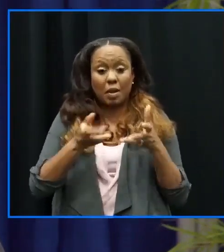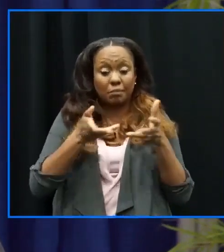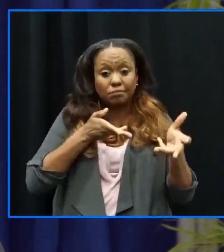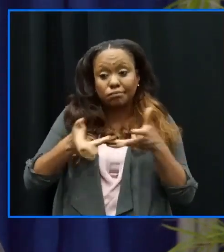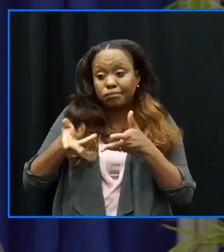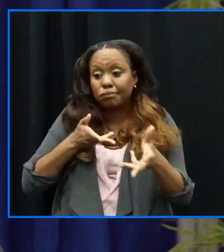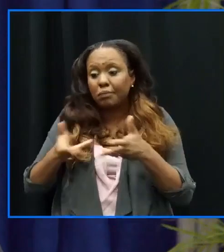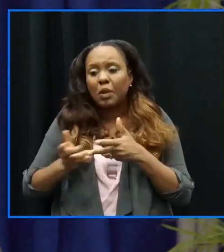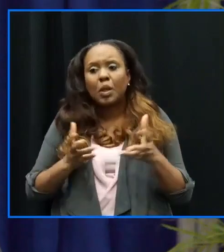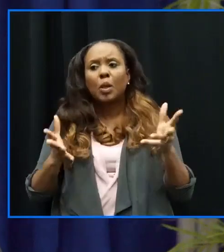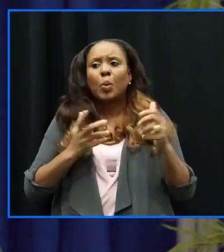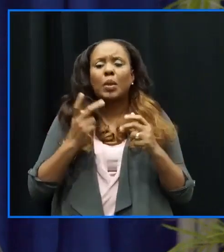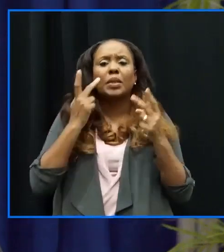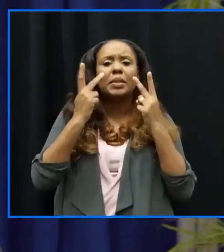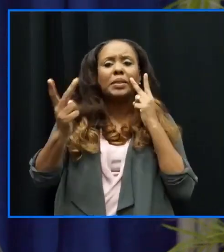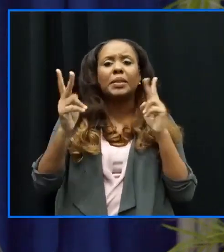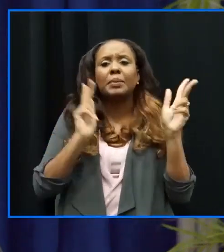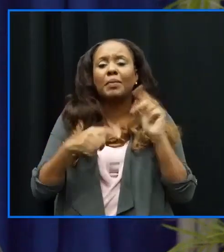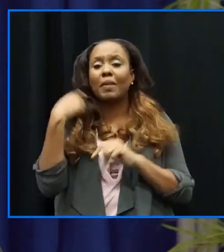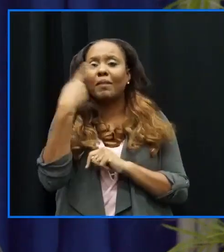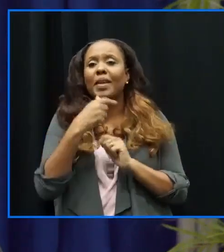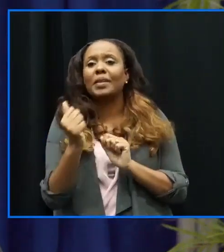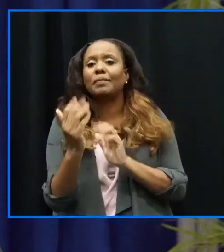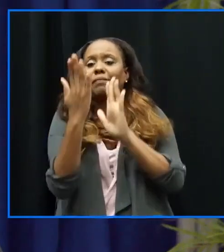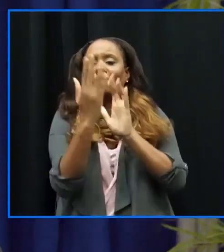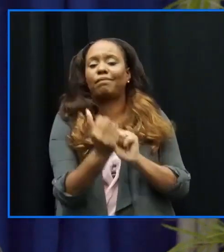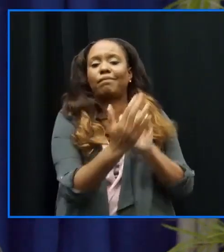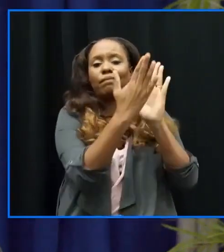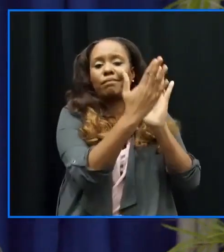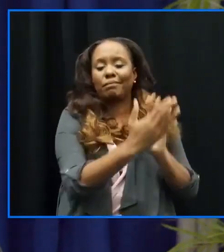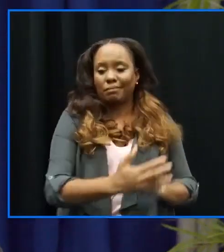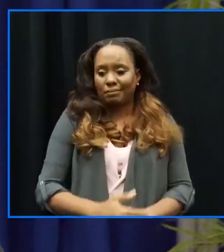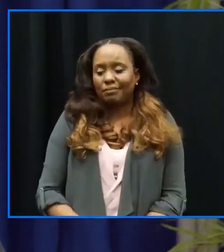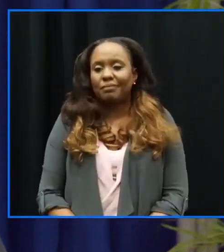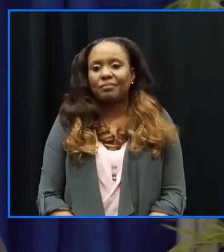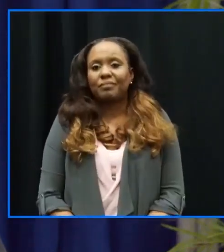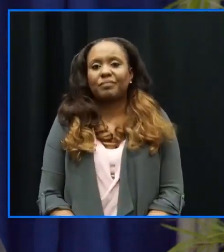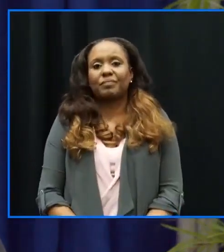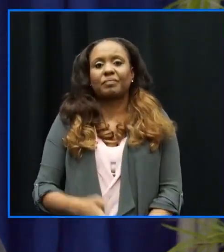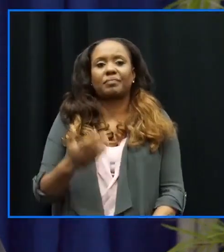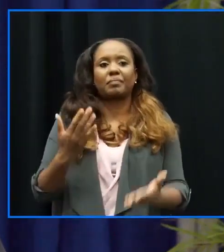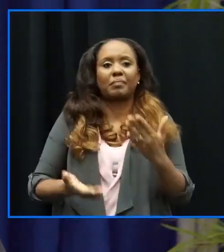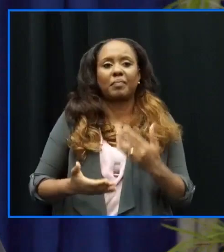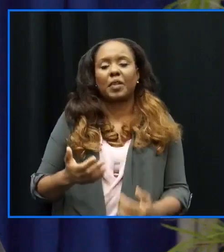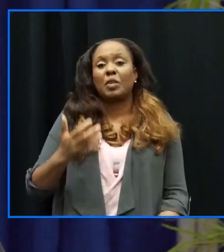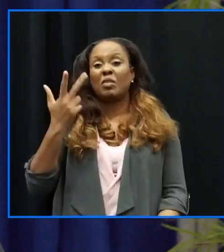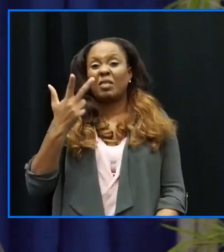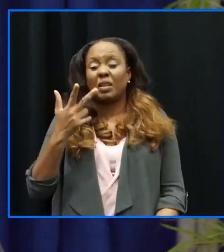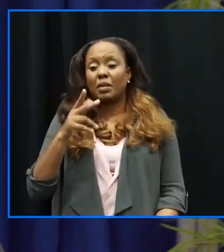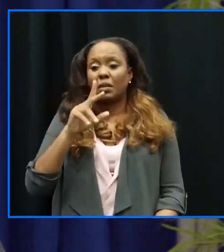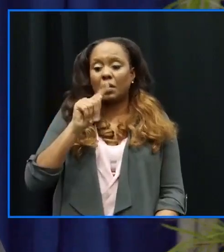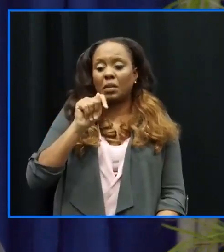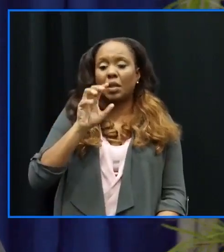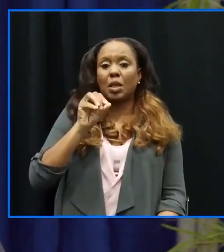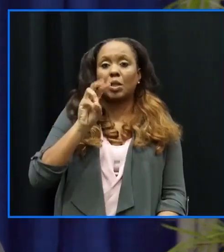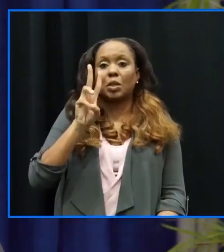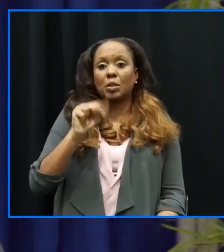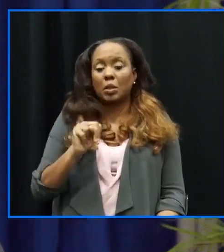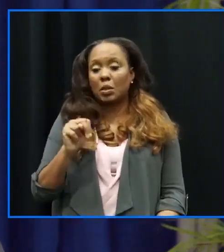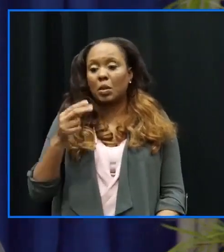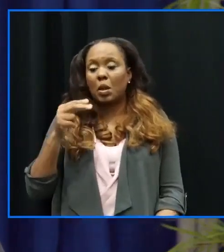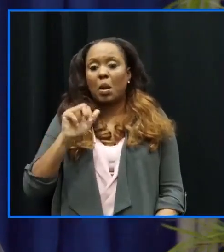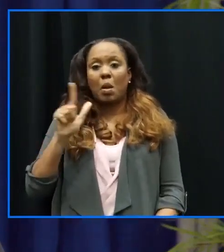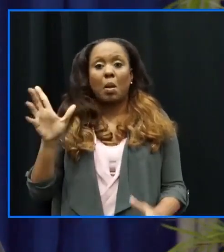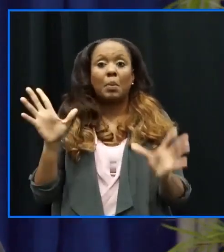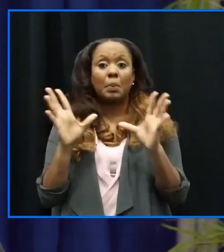on a face-to-face basis and so we intend to have about three town hall meetings, one at the center,